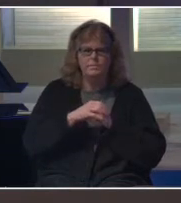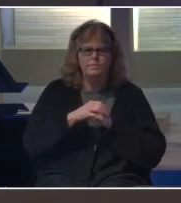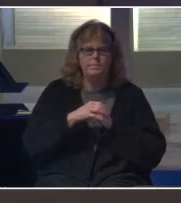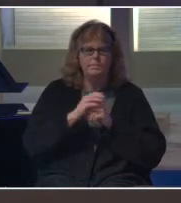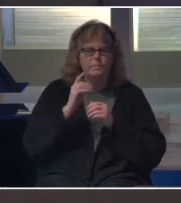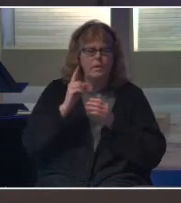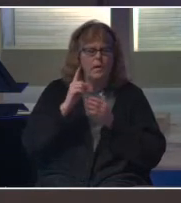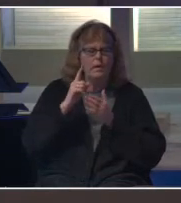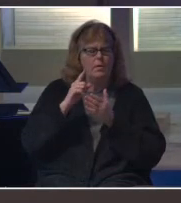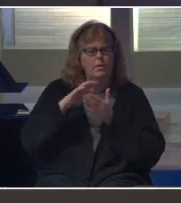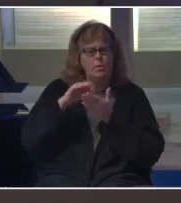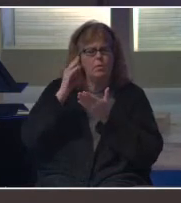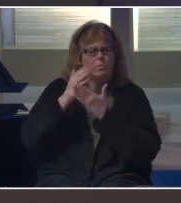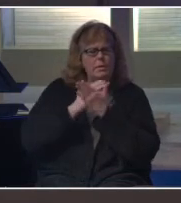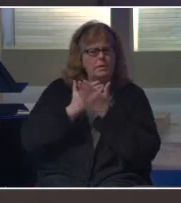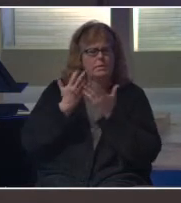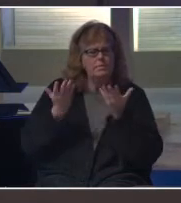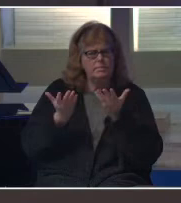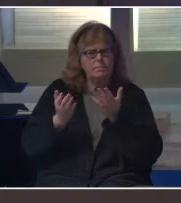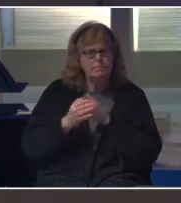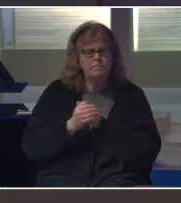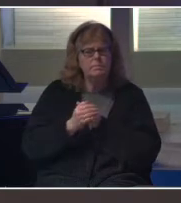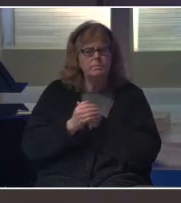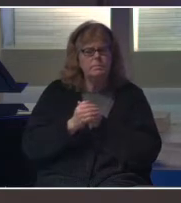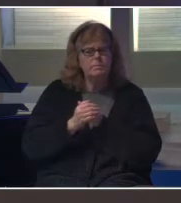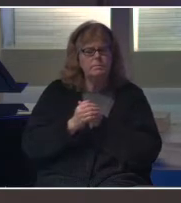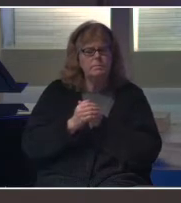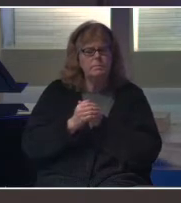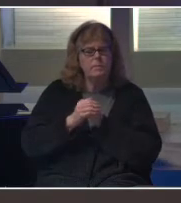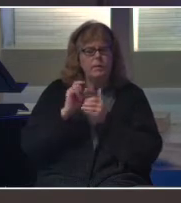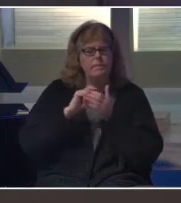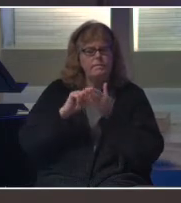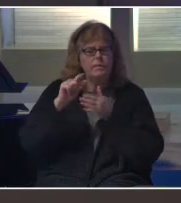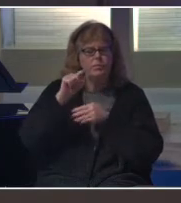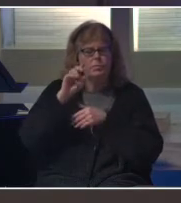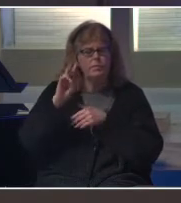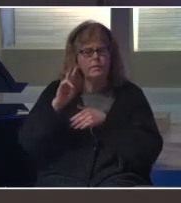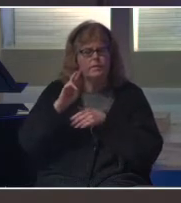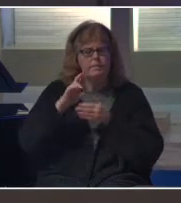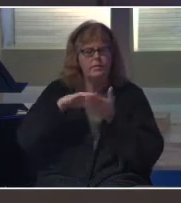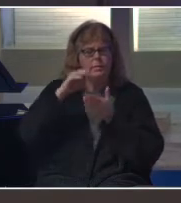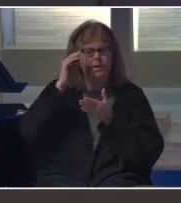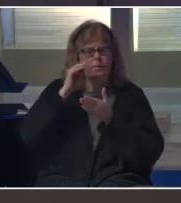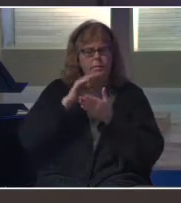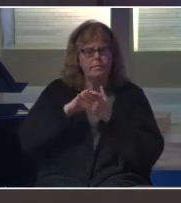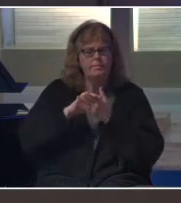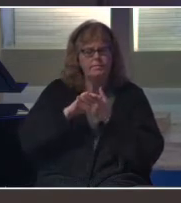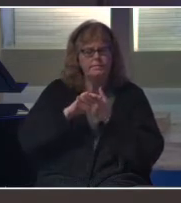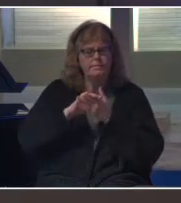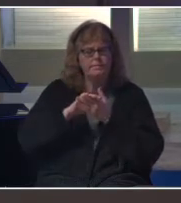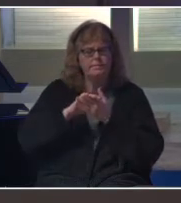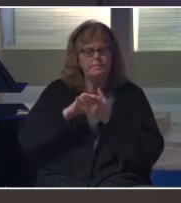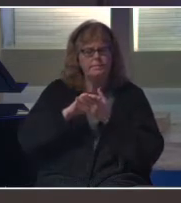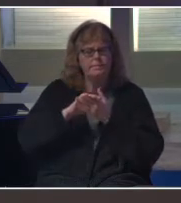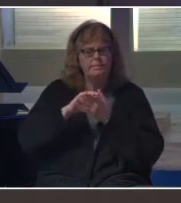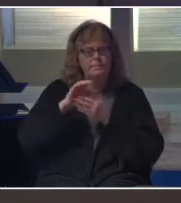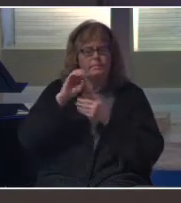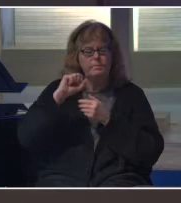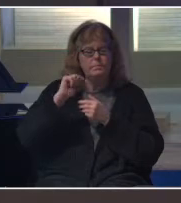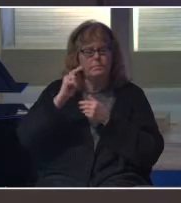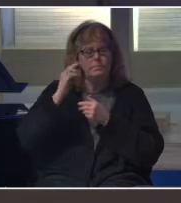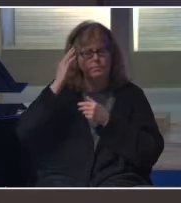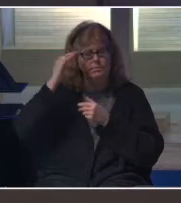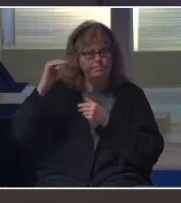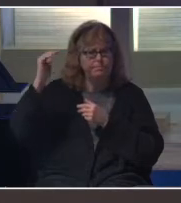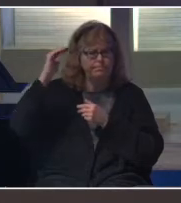what lessons we can learn from him. In verse 27, we learn that as an adult, Esau was